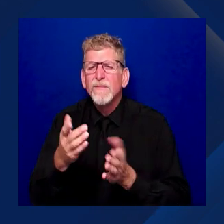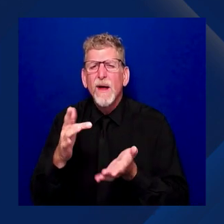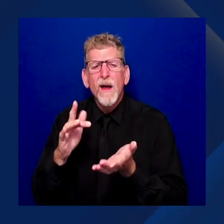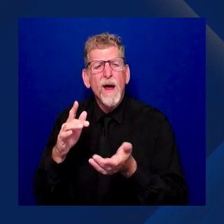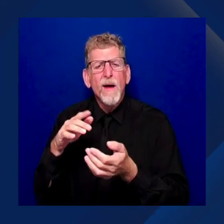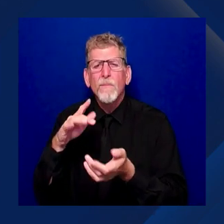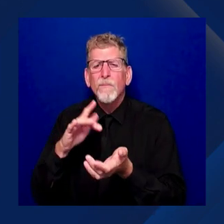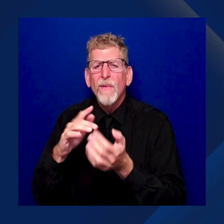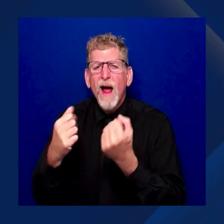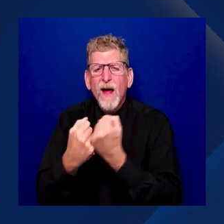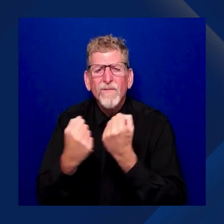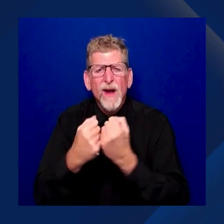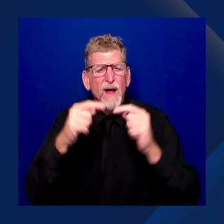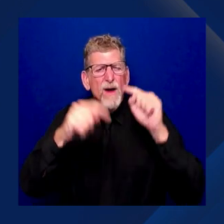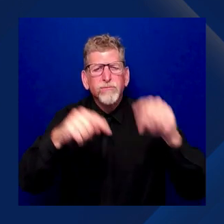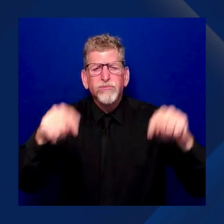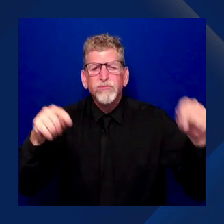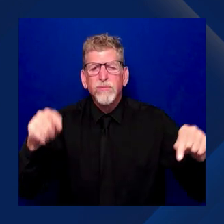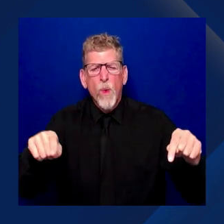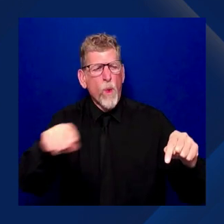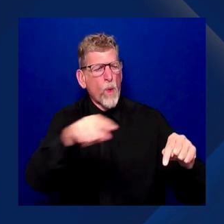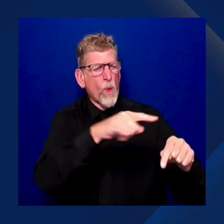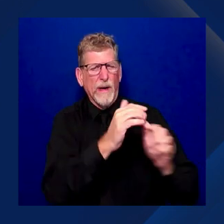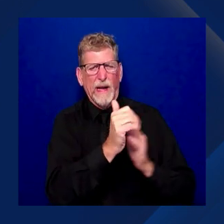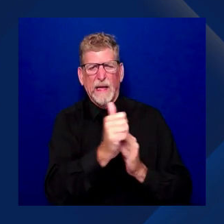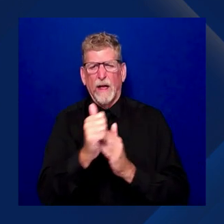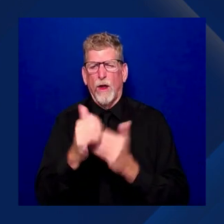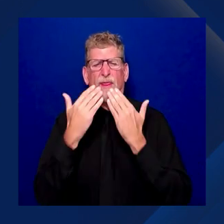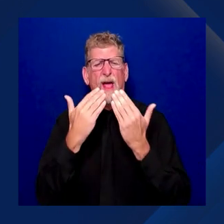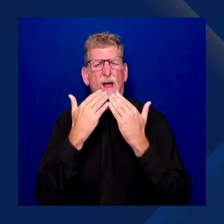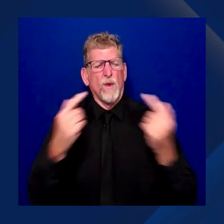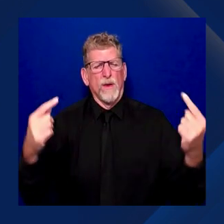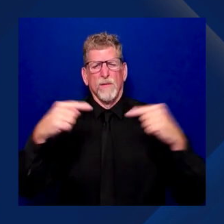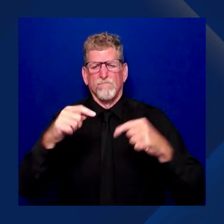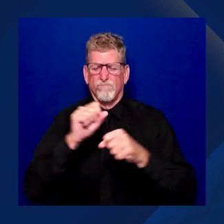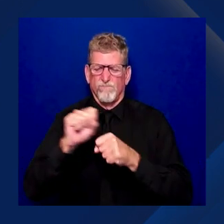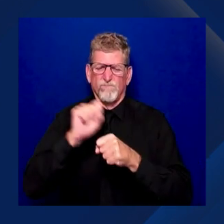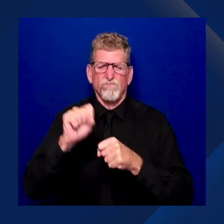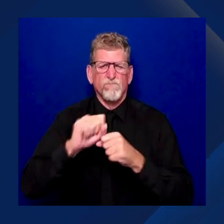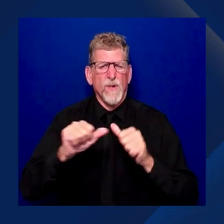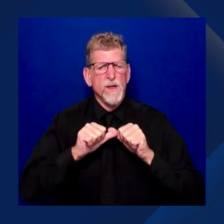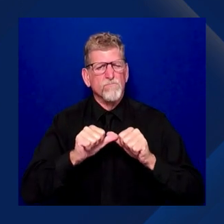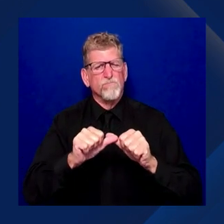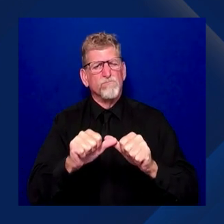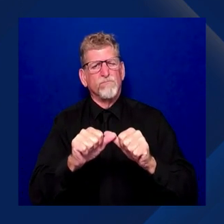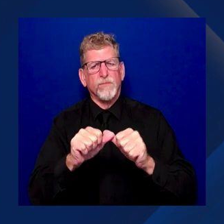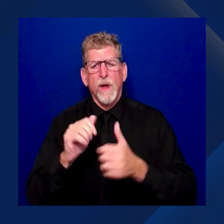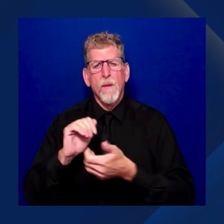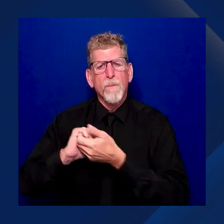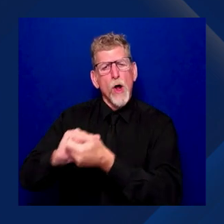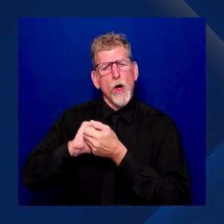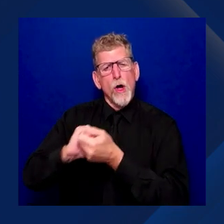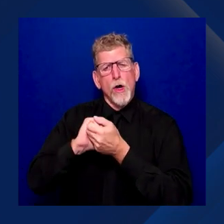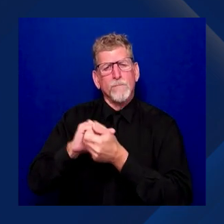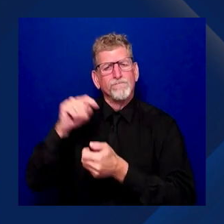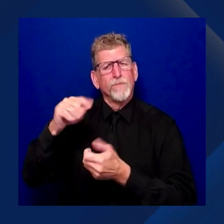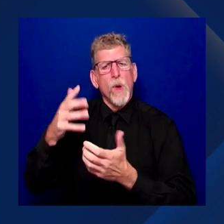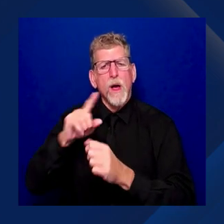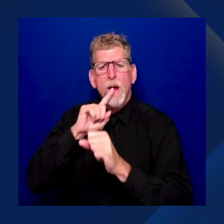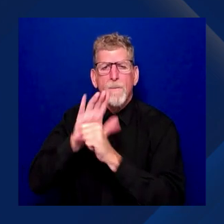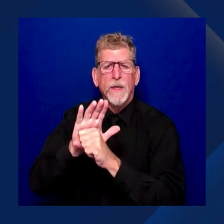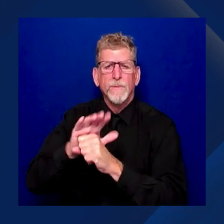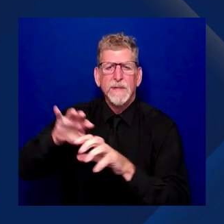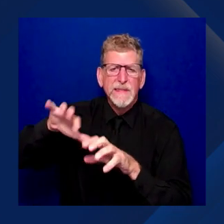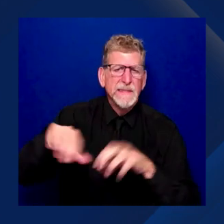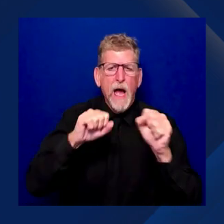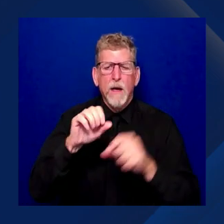your leadership and your tireless work. And thank you for your partnership and your commitment to take bold action to